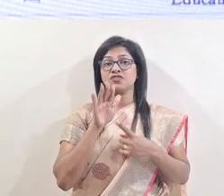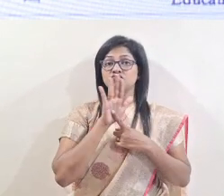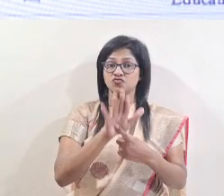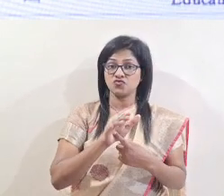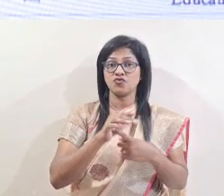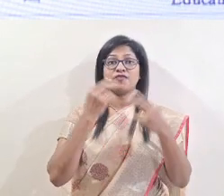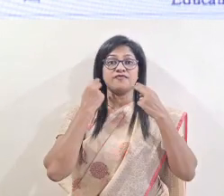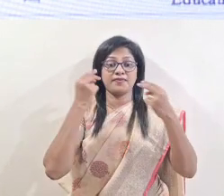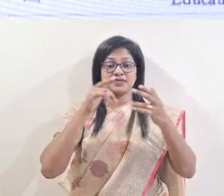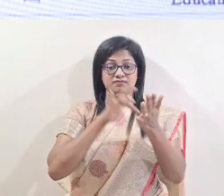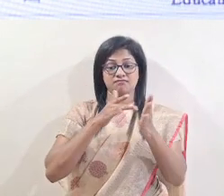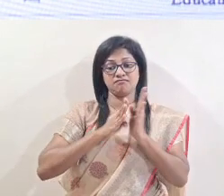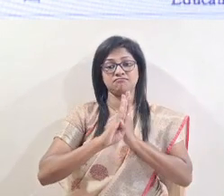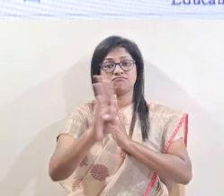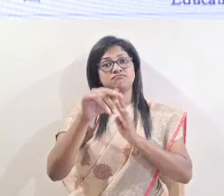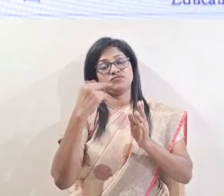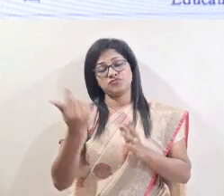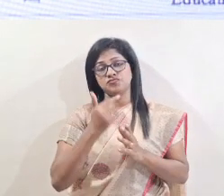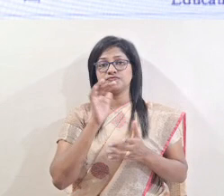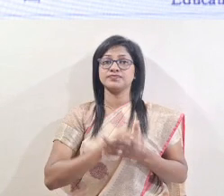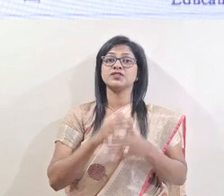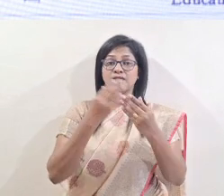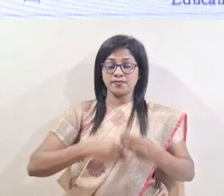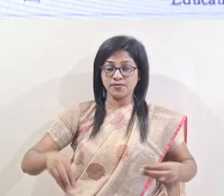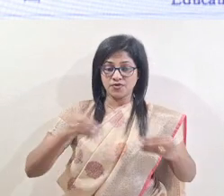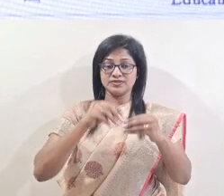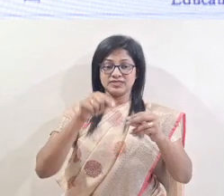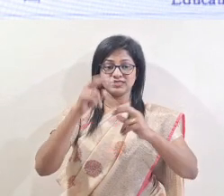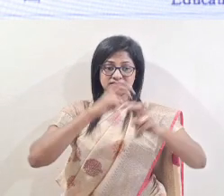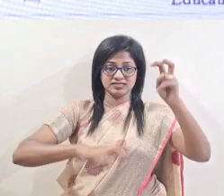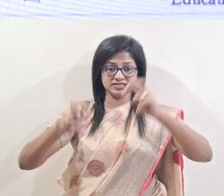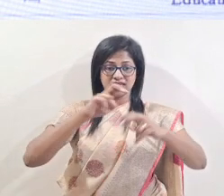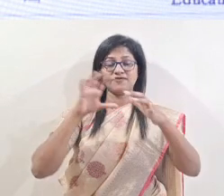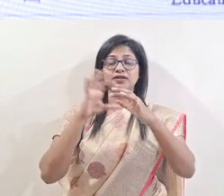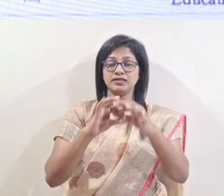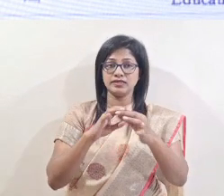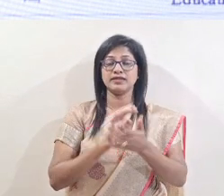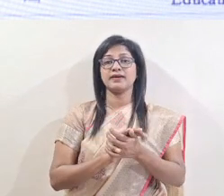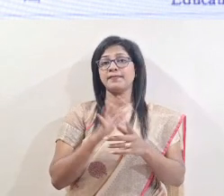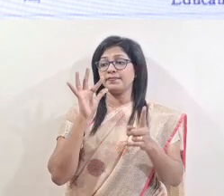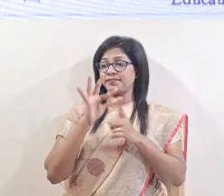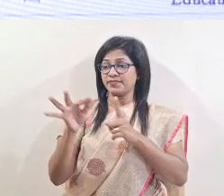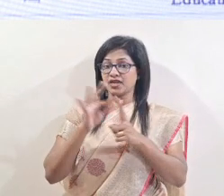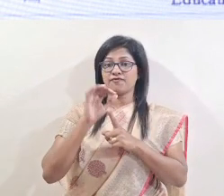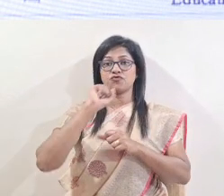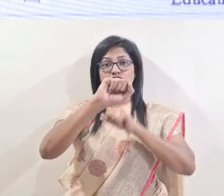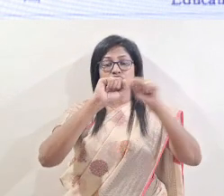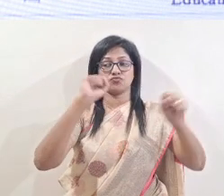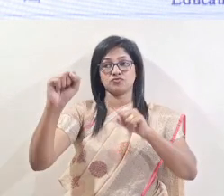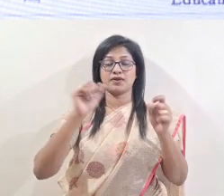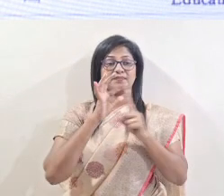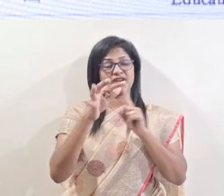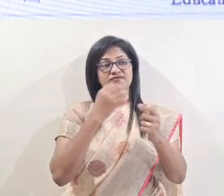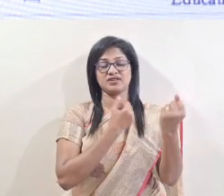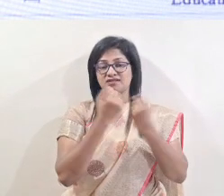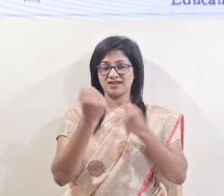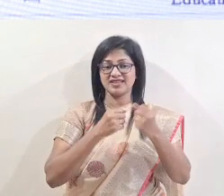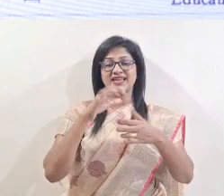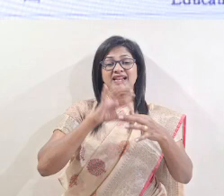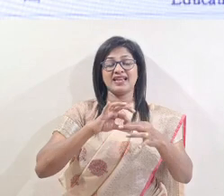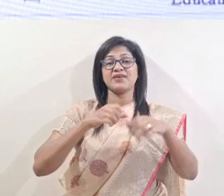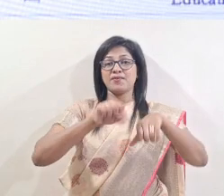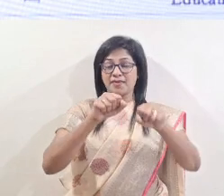route. Further, this travel is made through privately owned vehicles, majorly 2-wheelers and